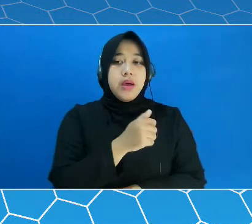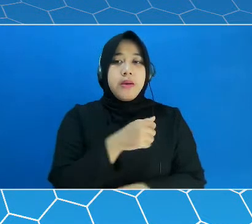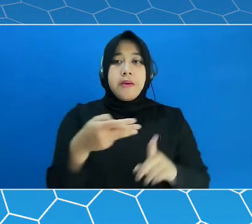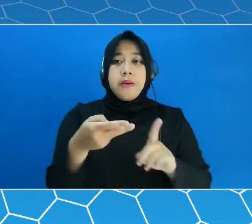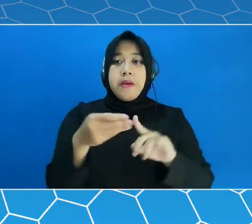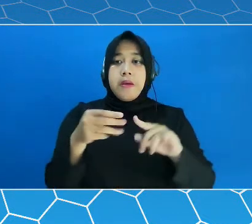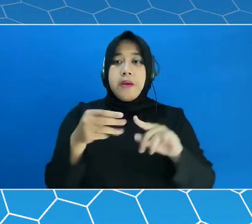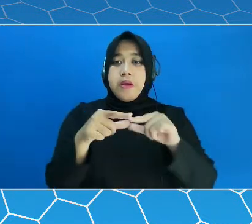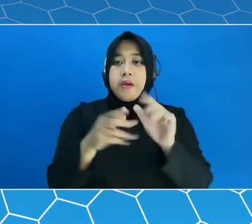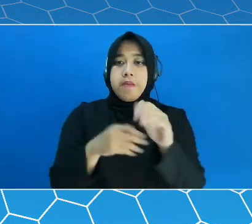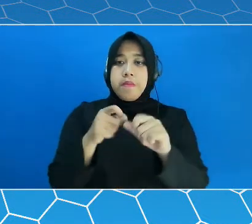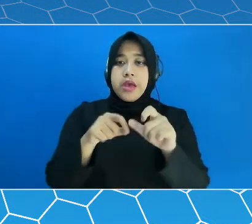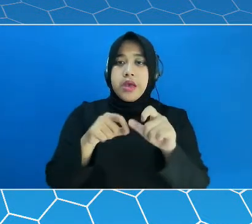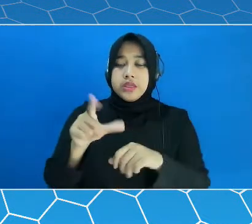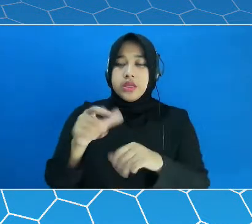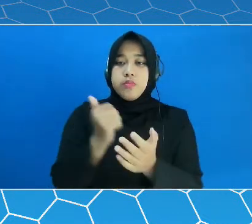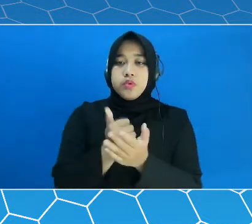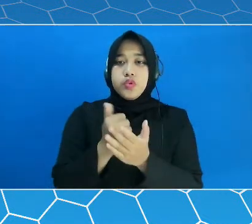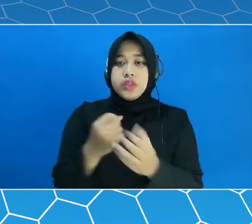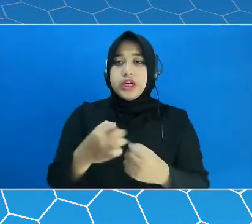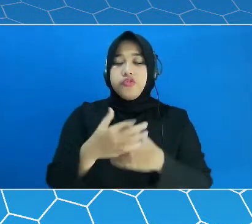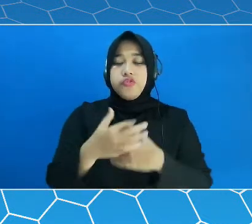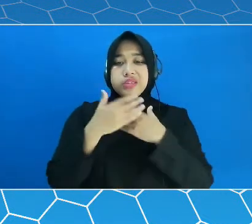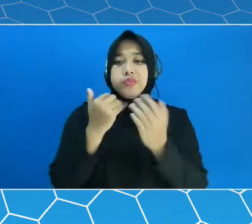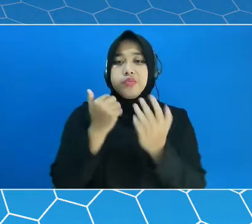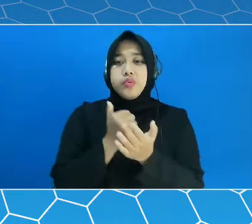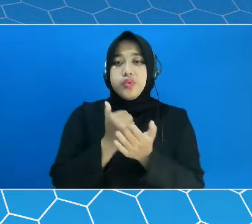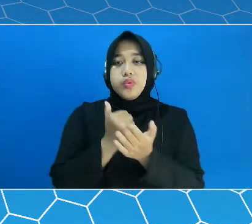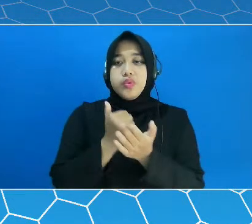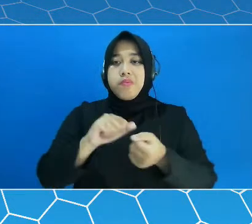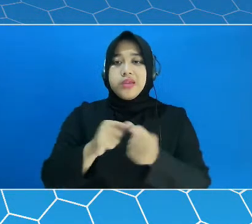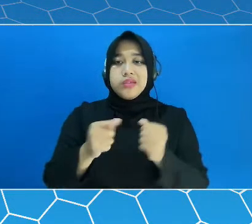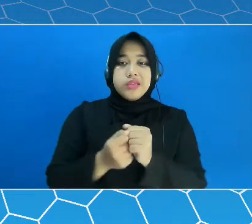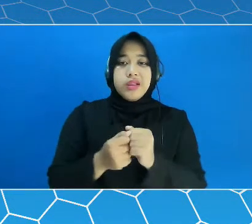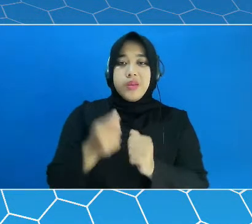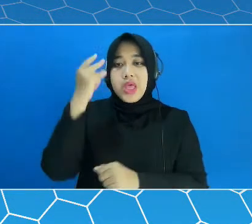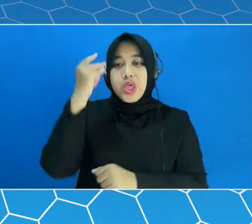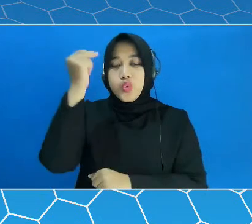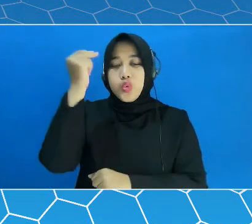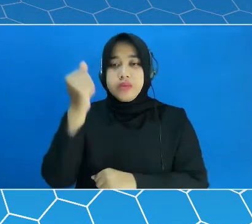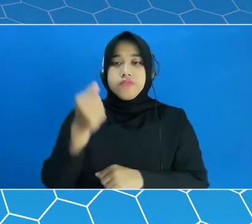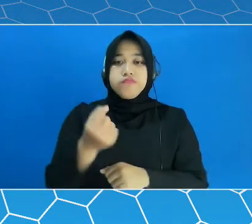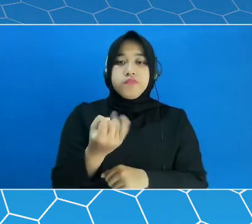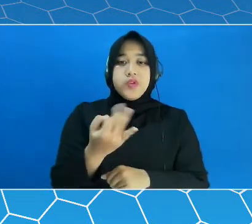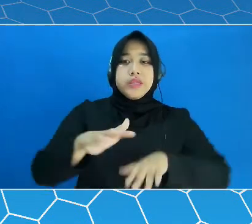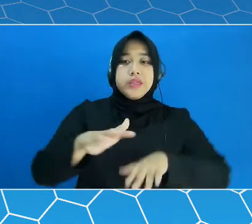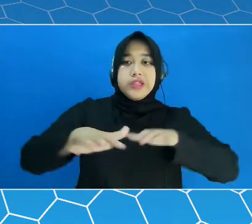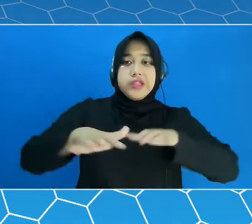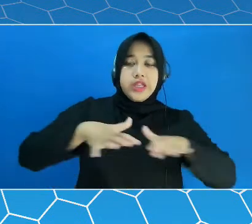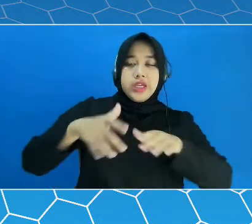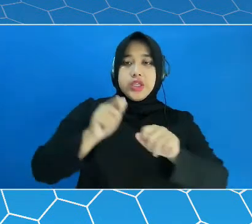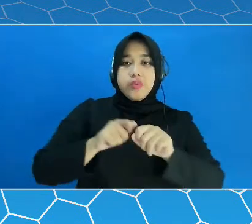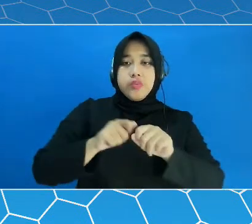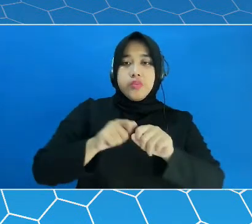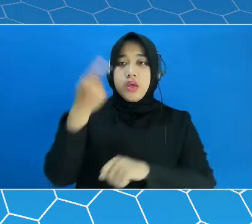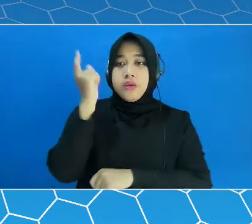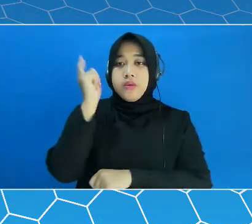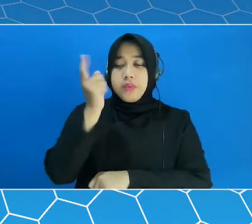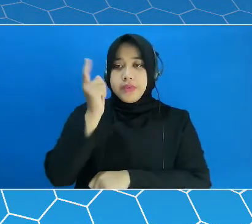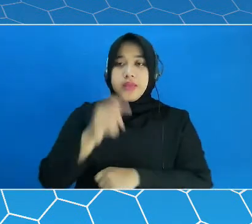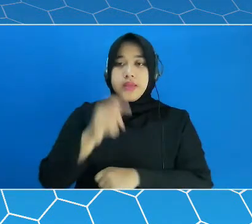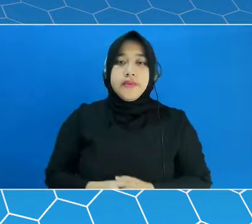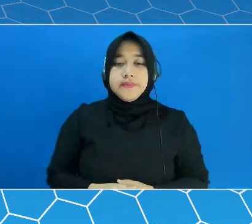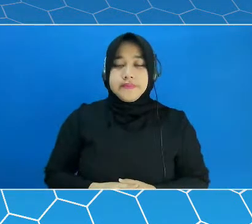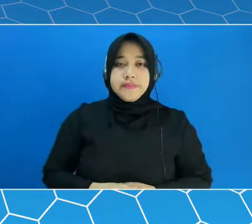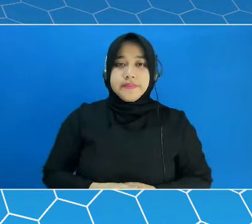chaotic situation. Other strategies that I think the government had performed during the COVID phase and also the post-COVID